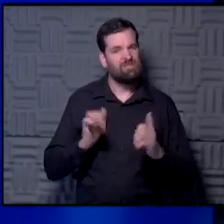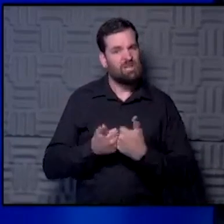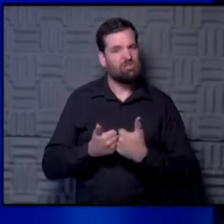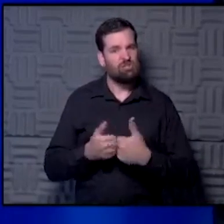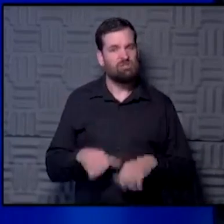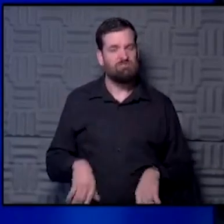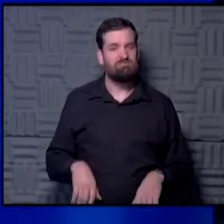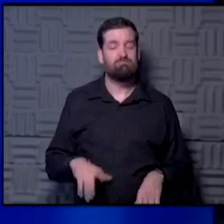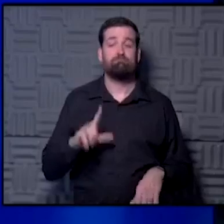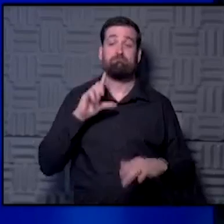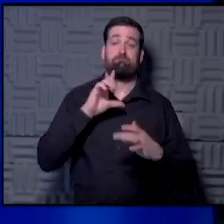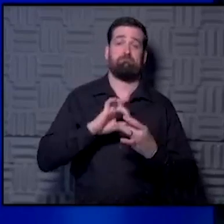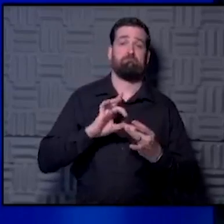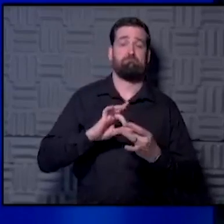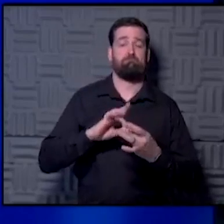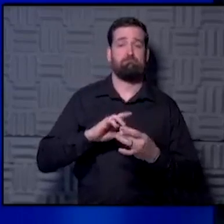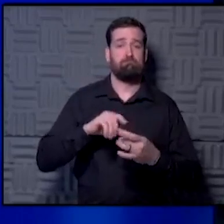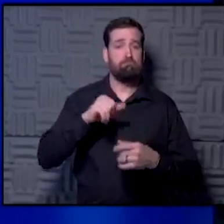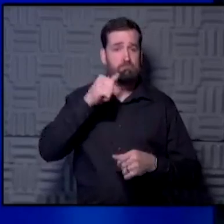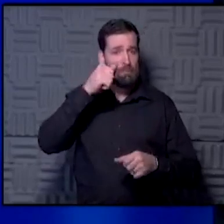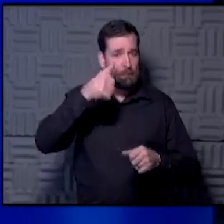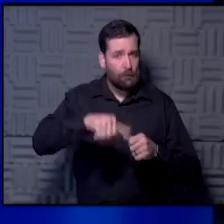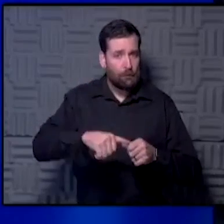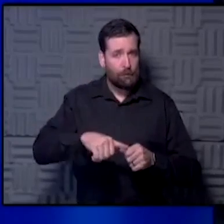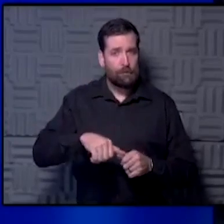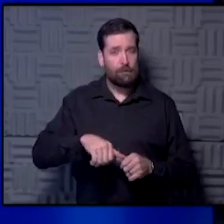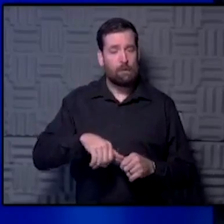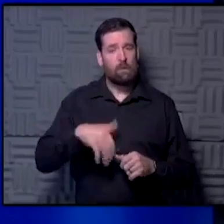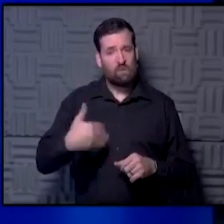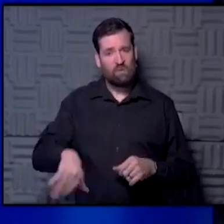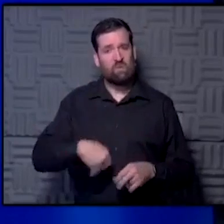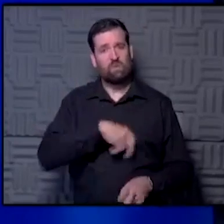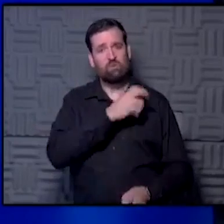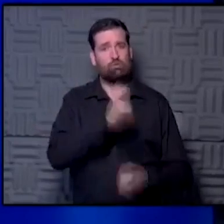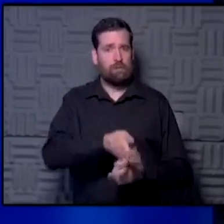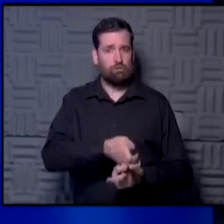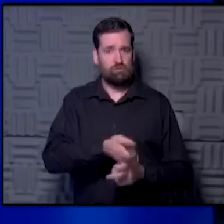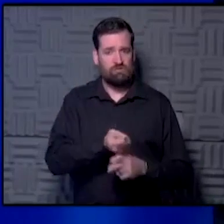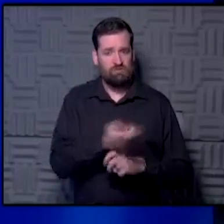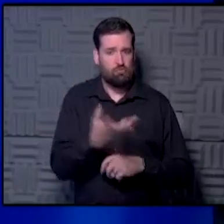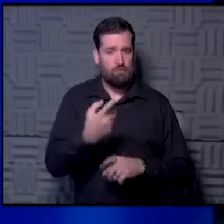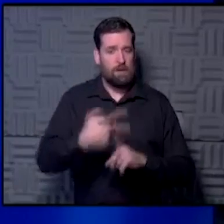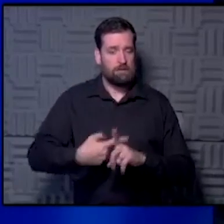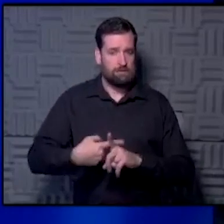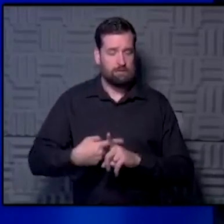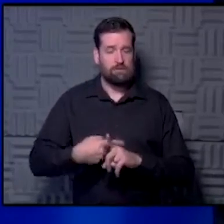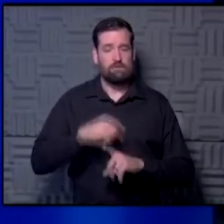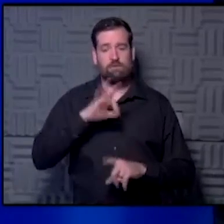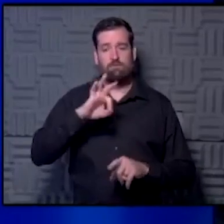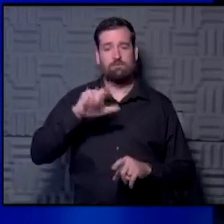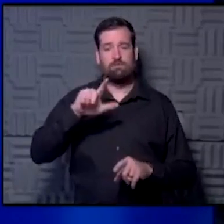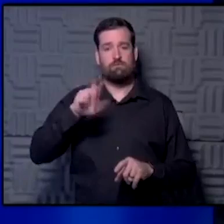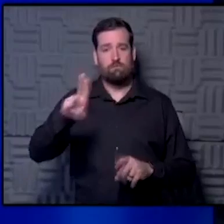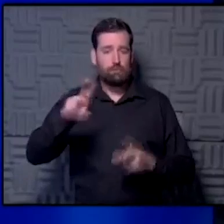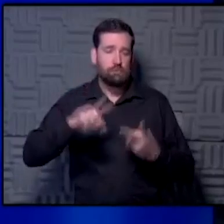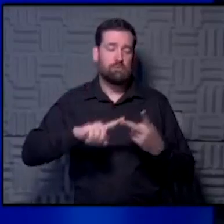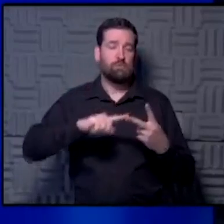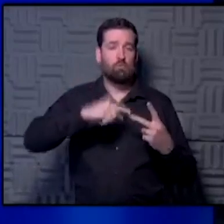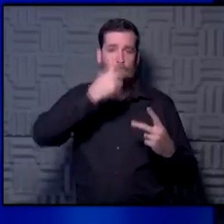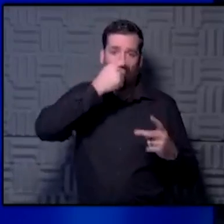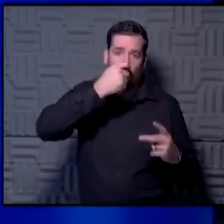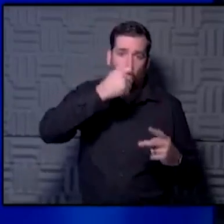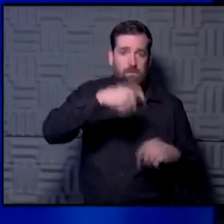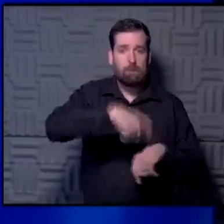And just a word about remembering that we're going to be really challenged in the next few months. As the flu and the cold season